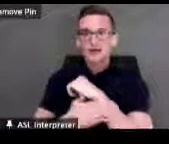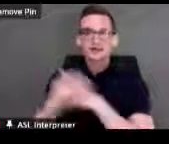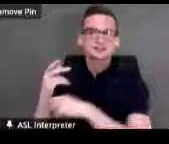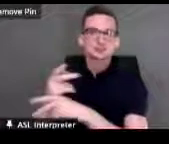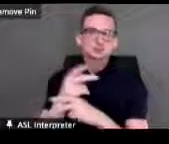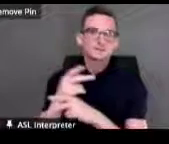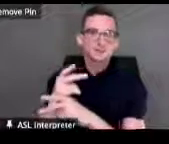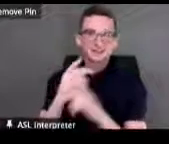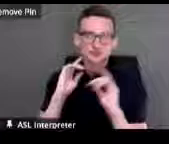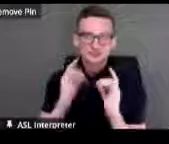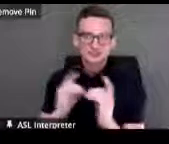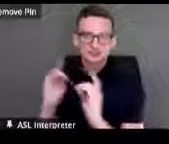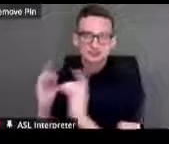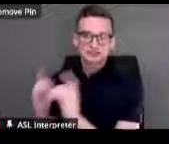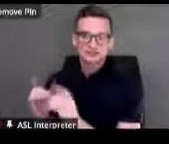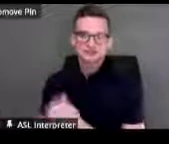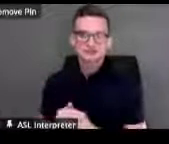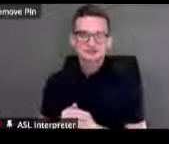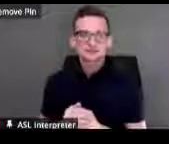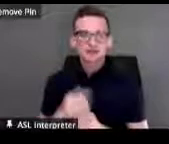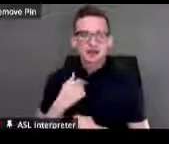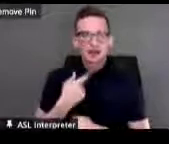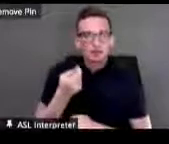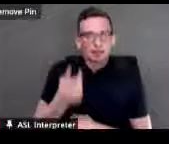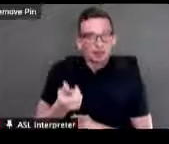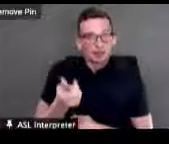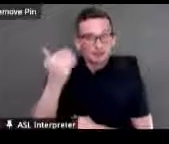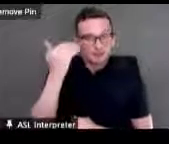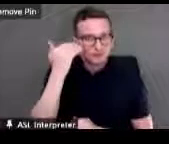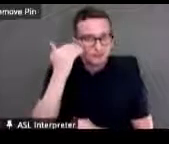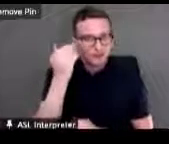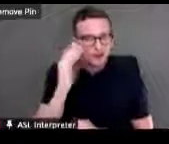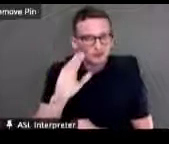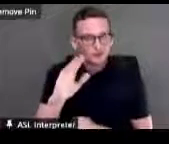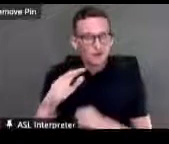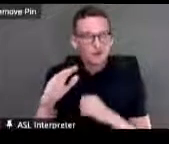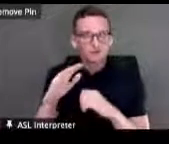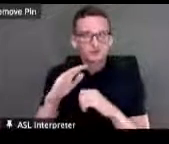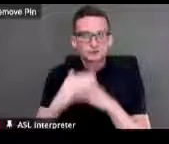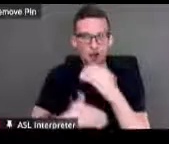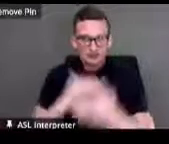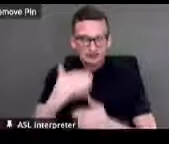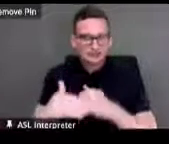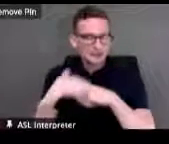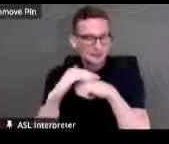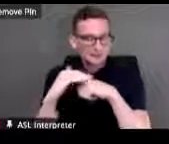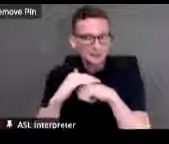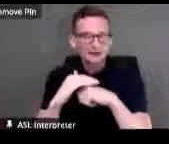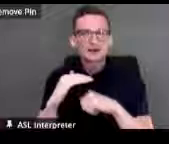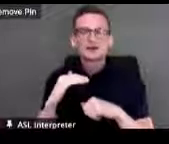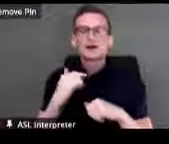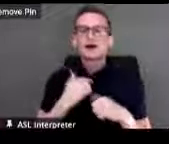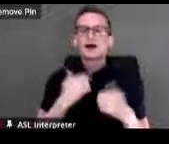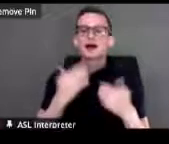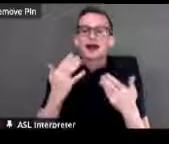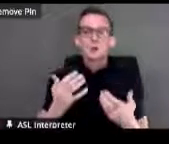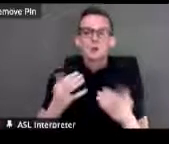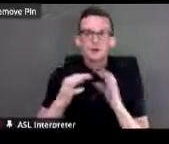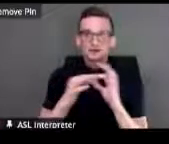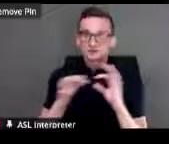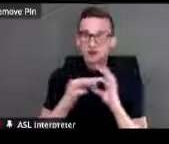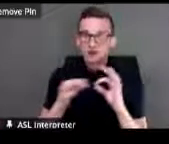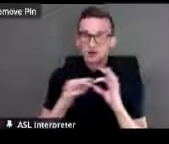I'm very marginally familiar with your process, therefore. And I wanted to talk today